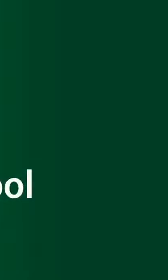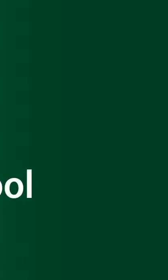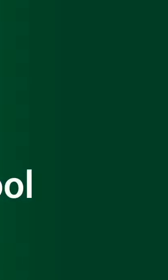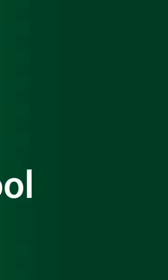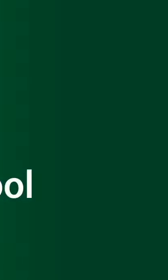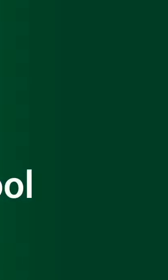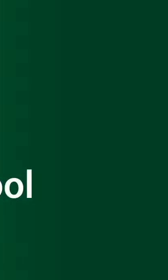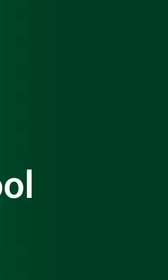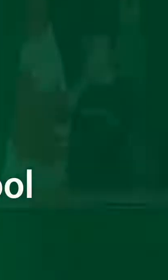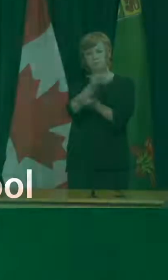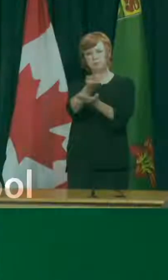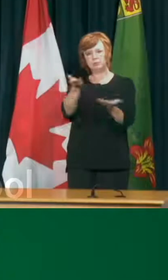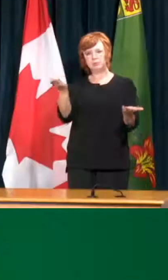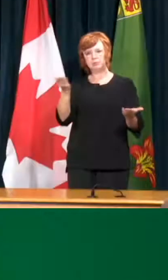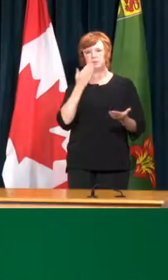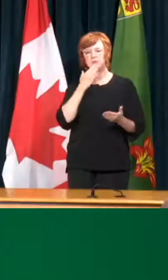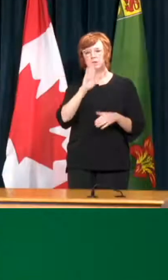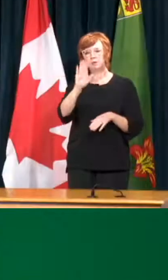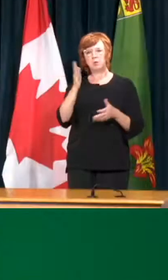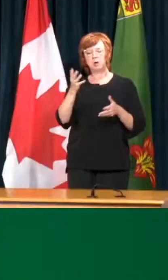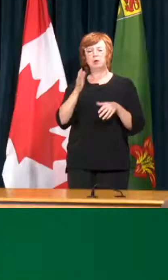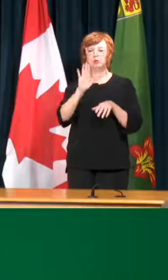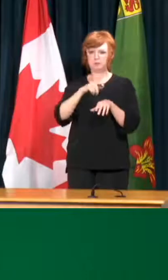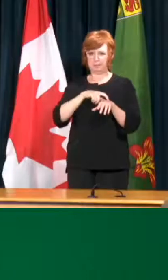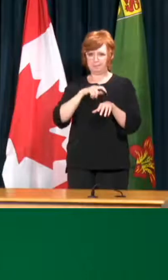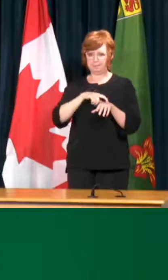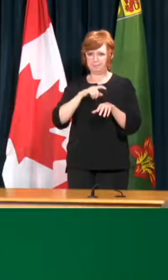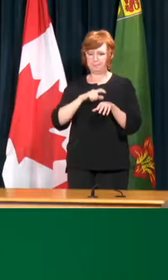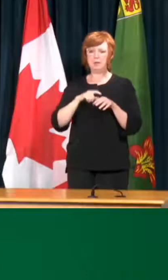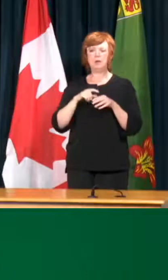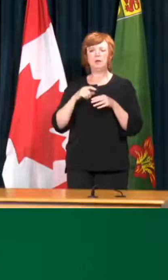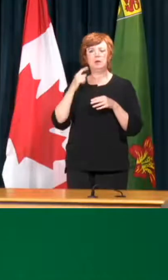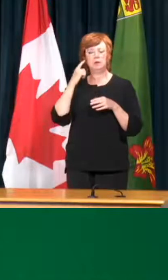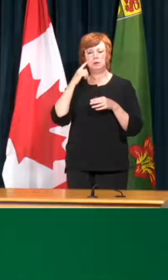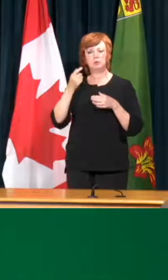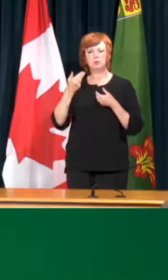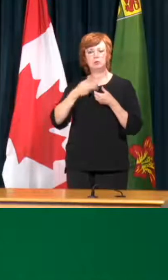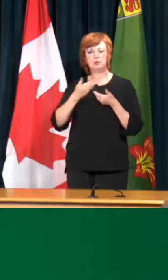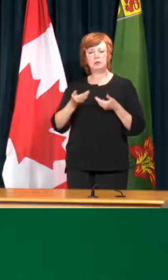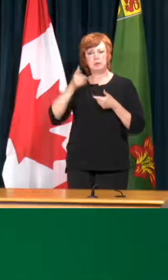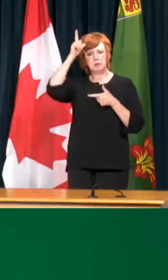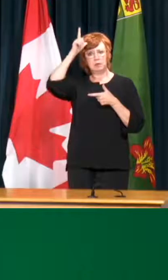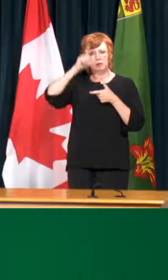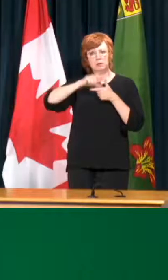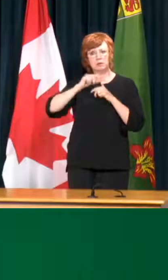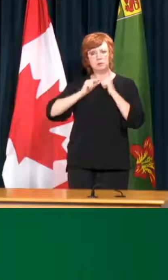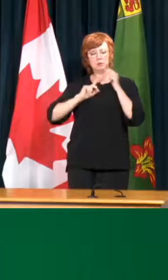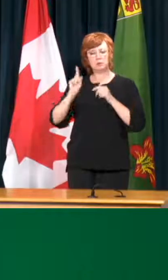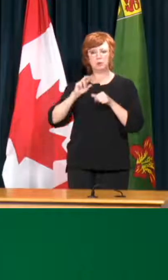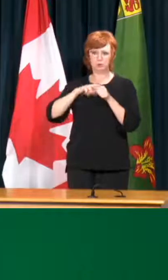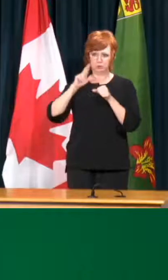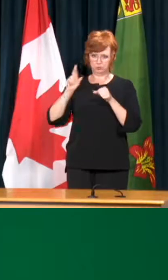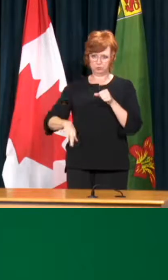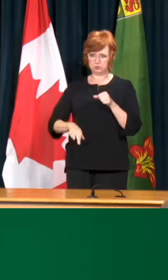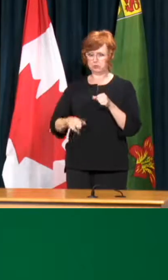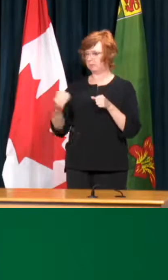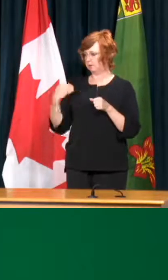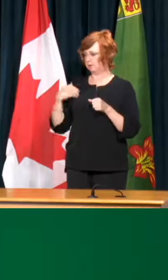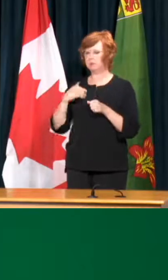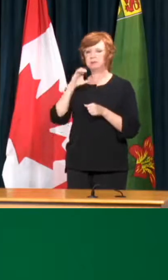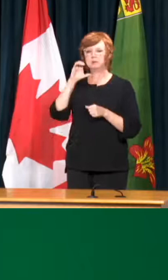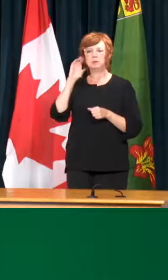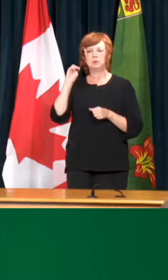Hello, everyone. Thank you so much for taking the time to join us. Once again, from the Legislative Building in Regina, we have Saskatchewan's Chief Medical